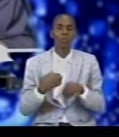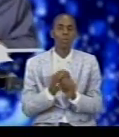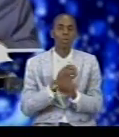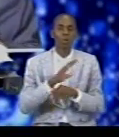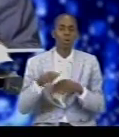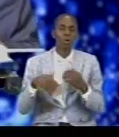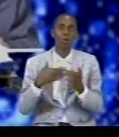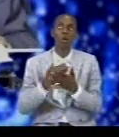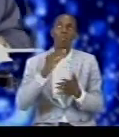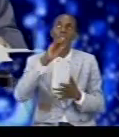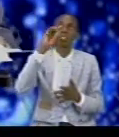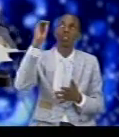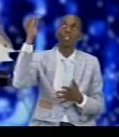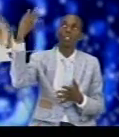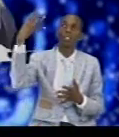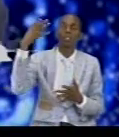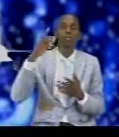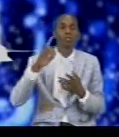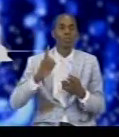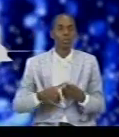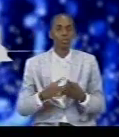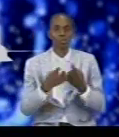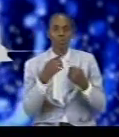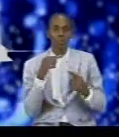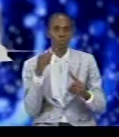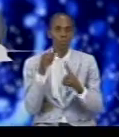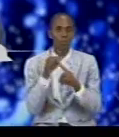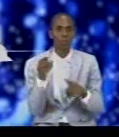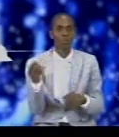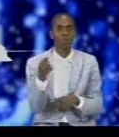grace abound toward you, that ye